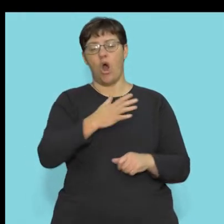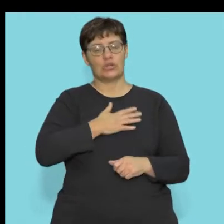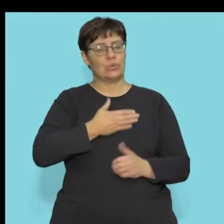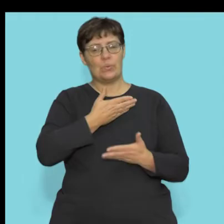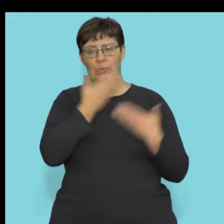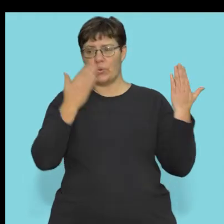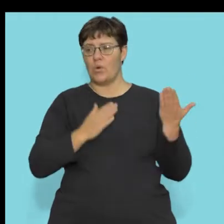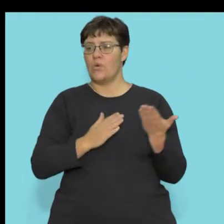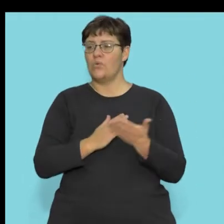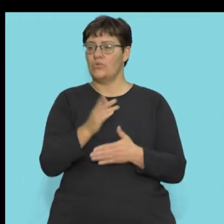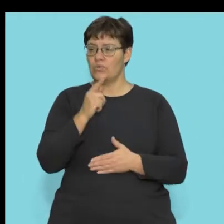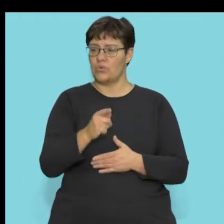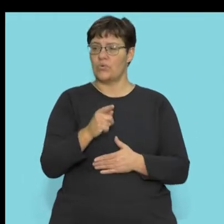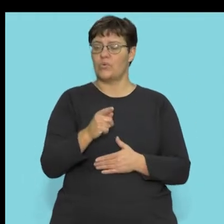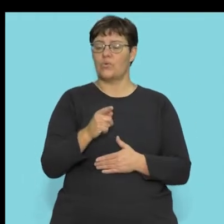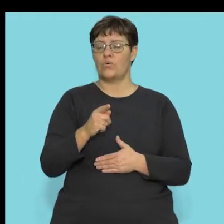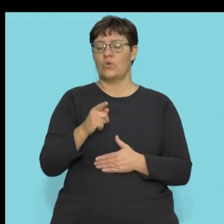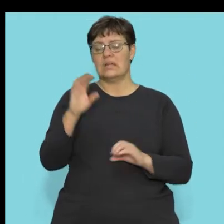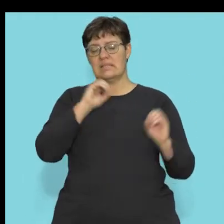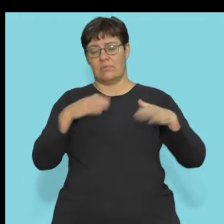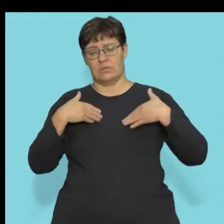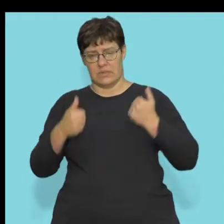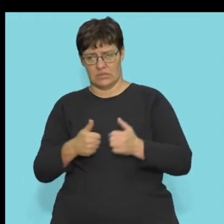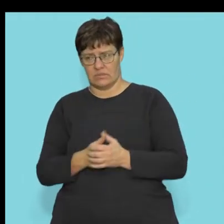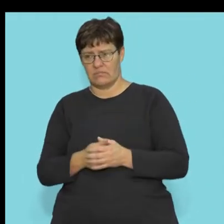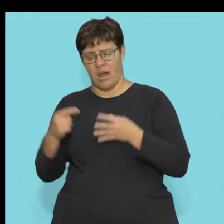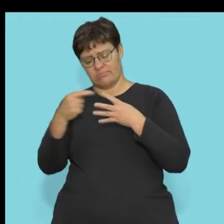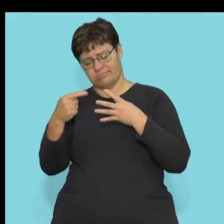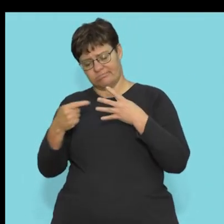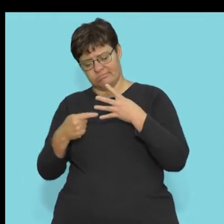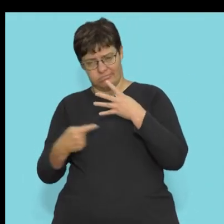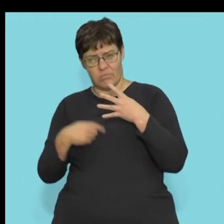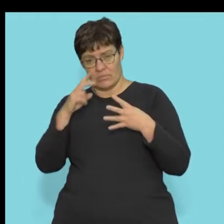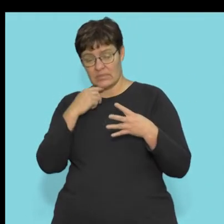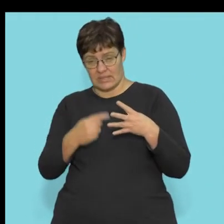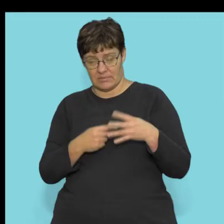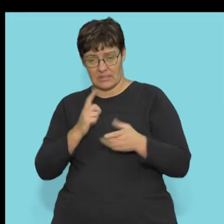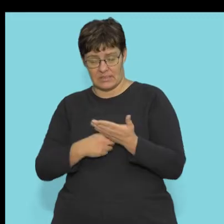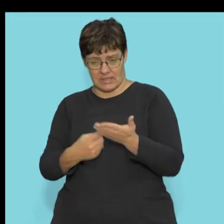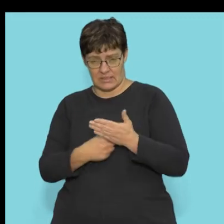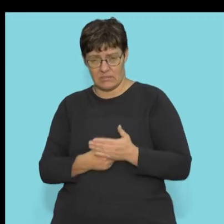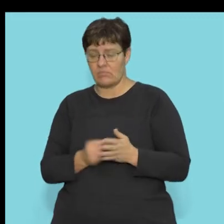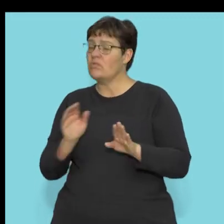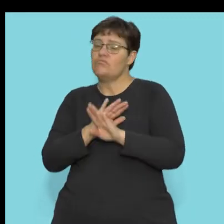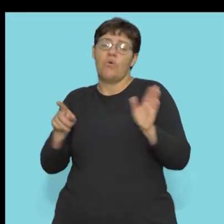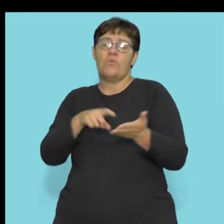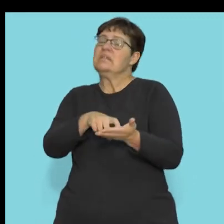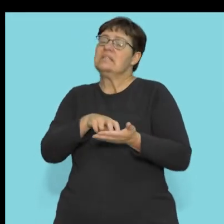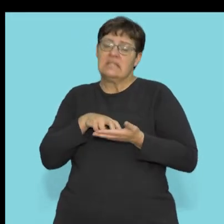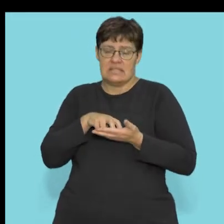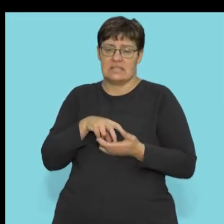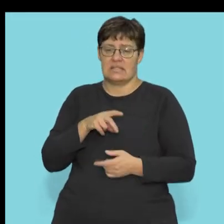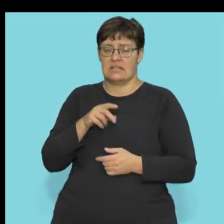respiration. Guys, there are various different stages that we've discussed. So again, the focus is does not require